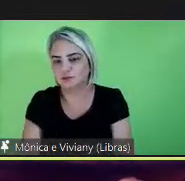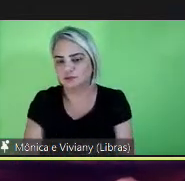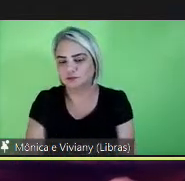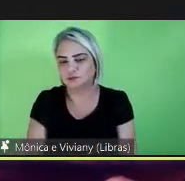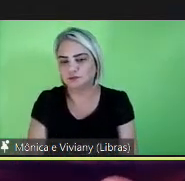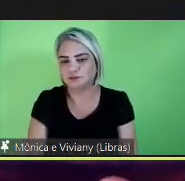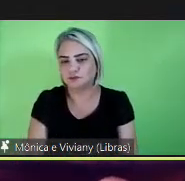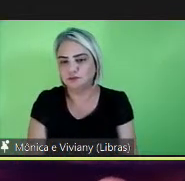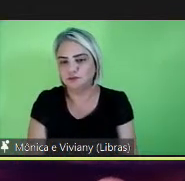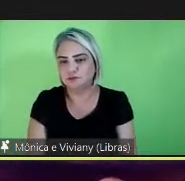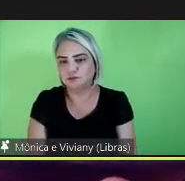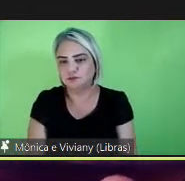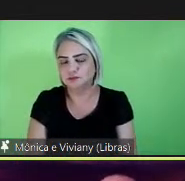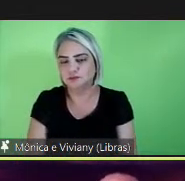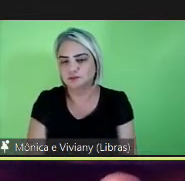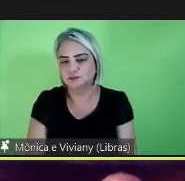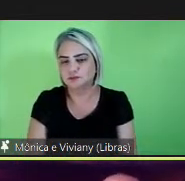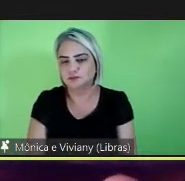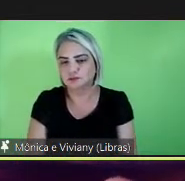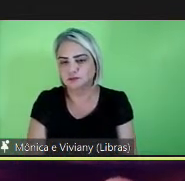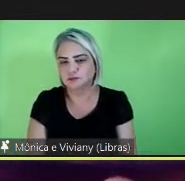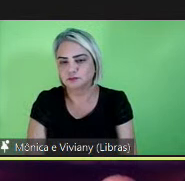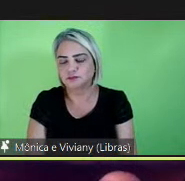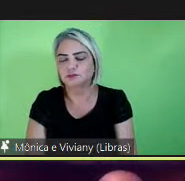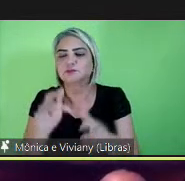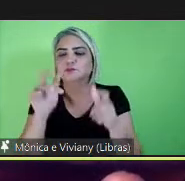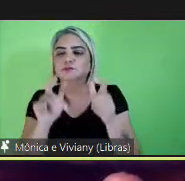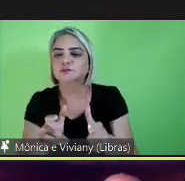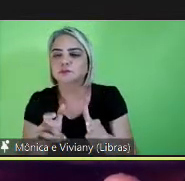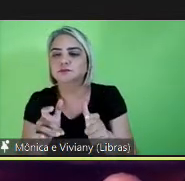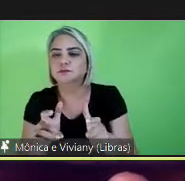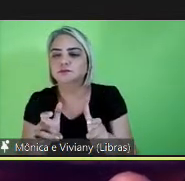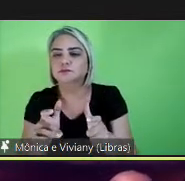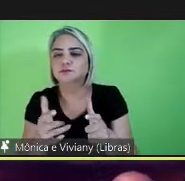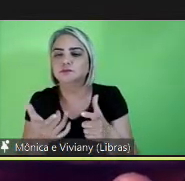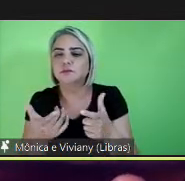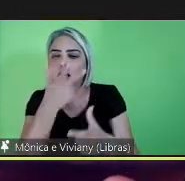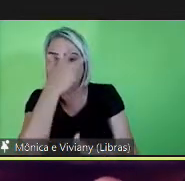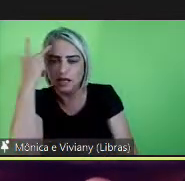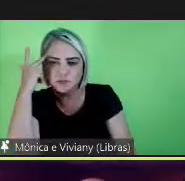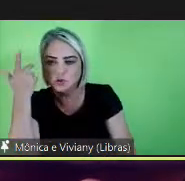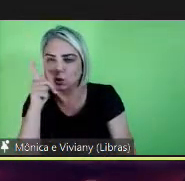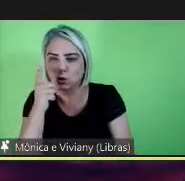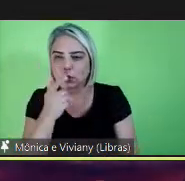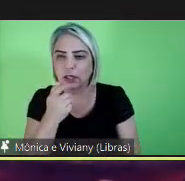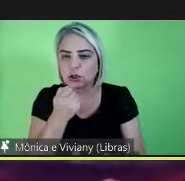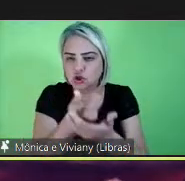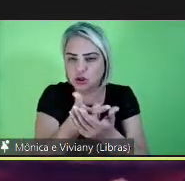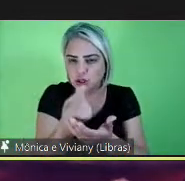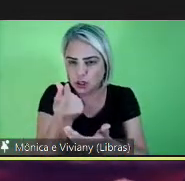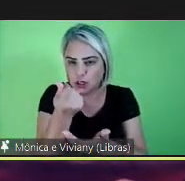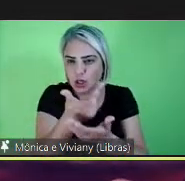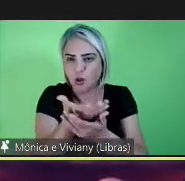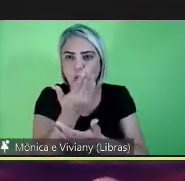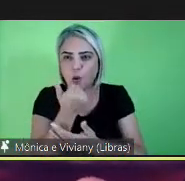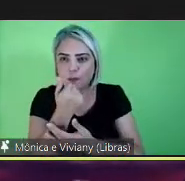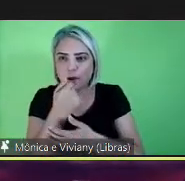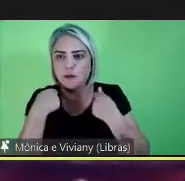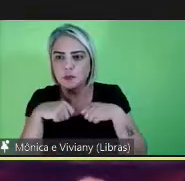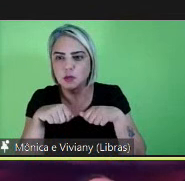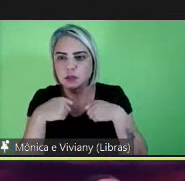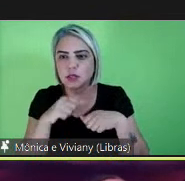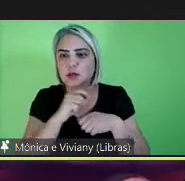Okay, where individuals who cannot afford to buy the food they need can go to get it at a cheaper,